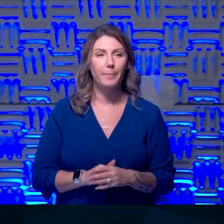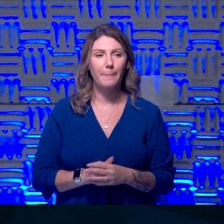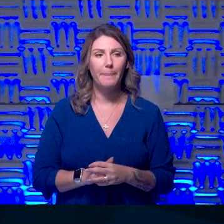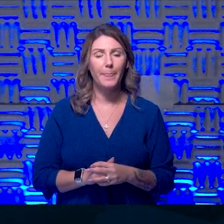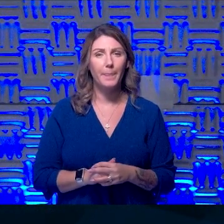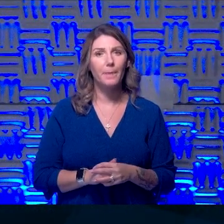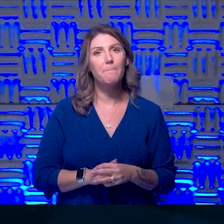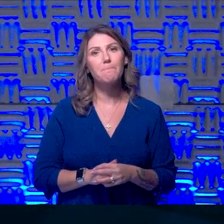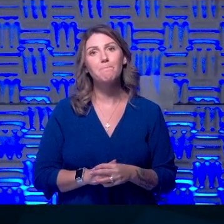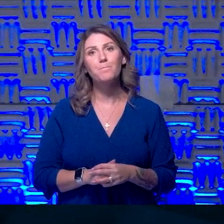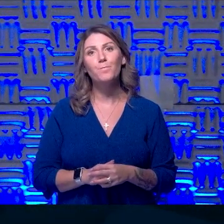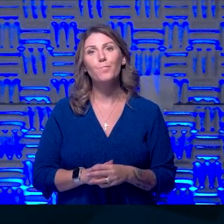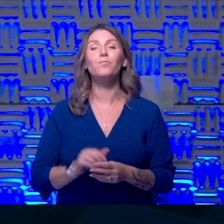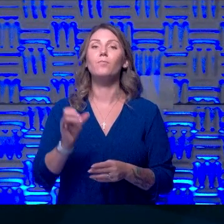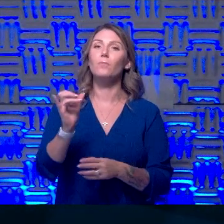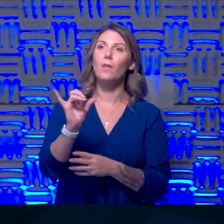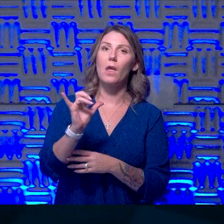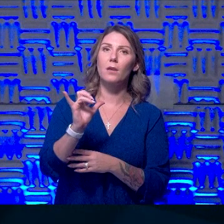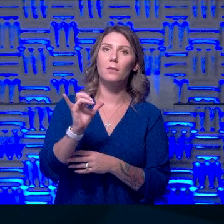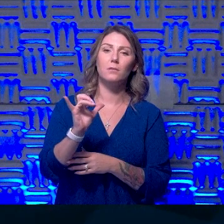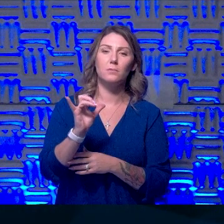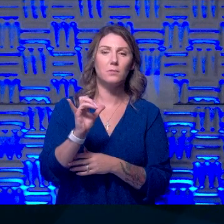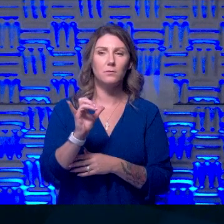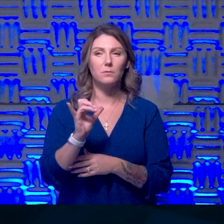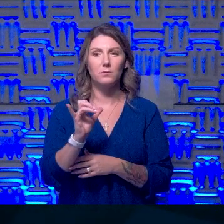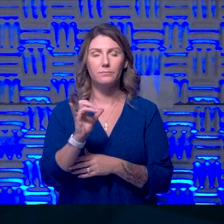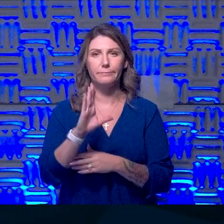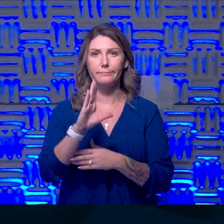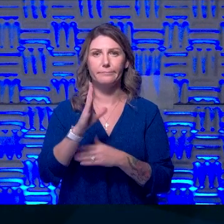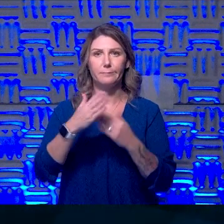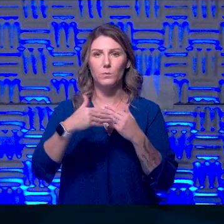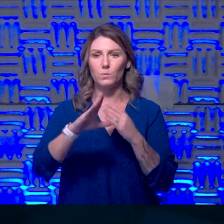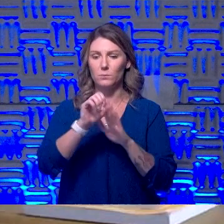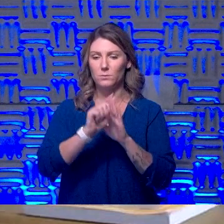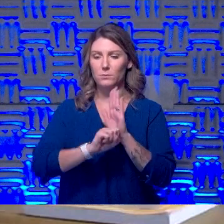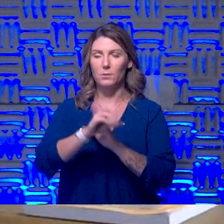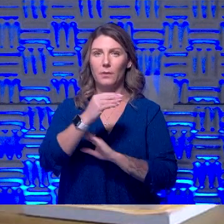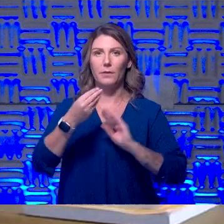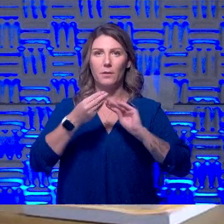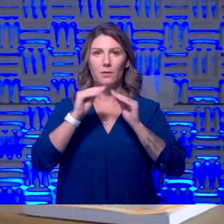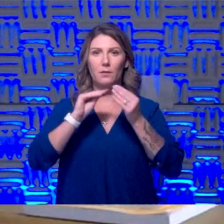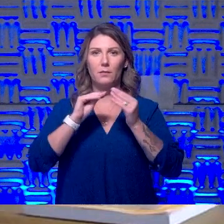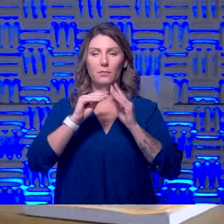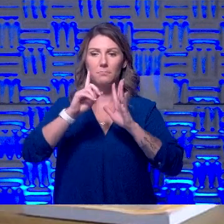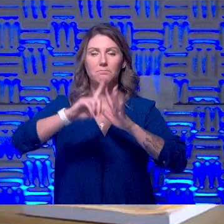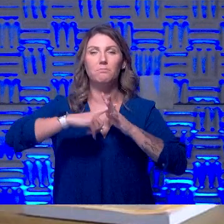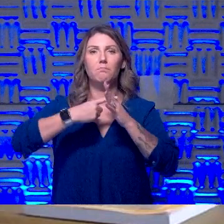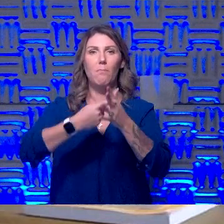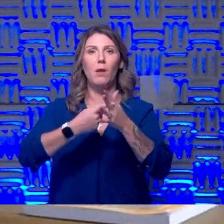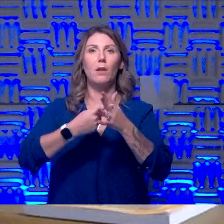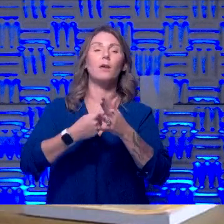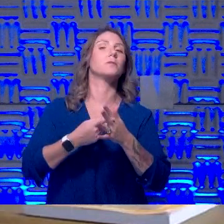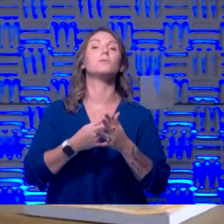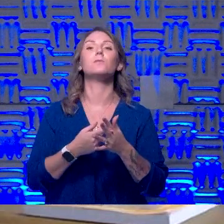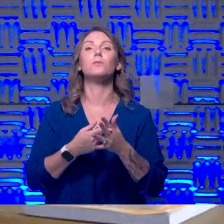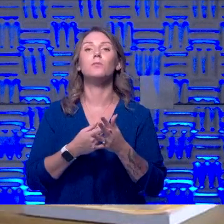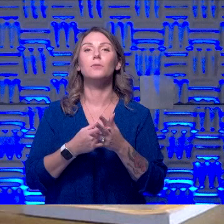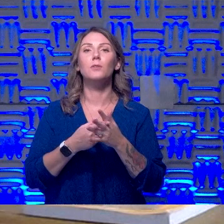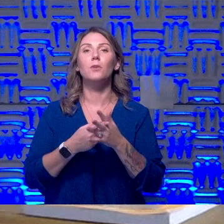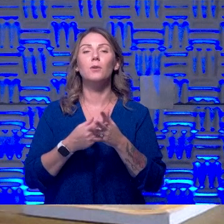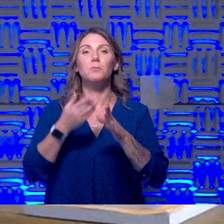I think just like the rest of the state and the numbers, it has begun to get